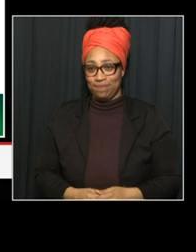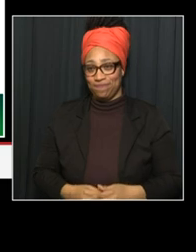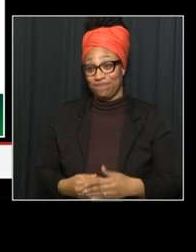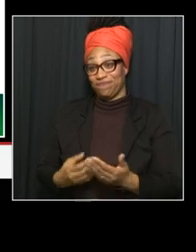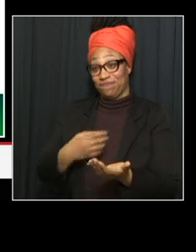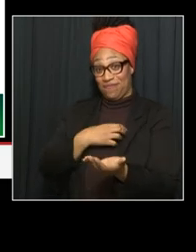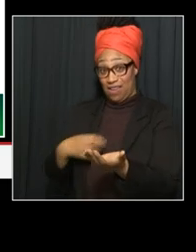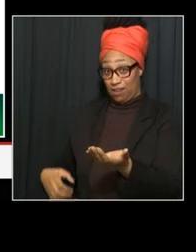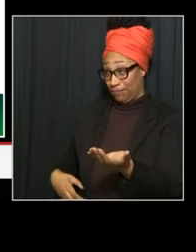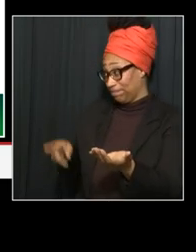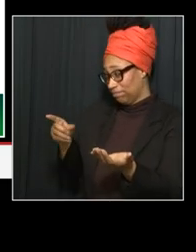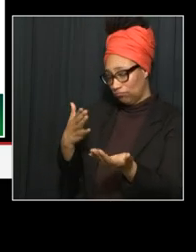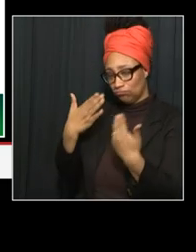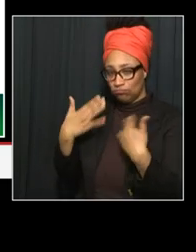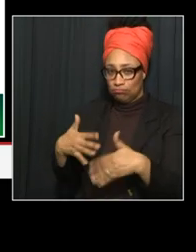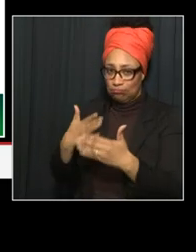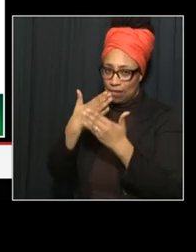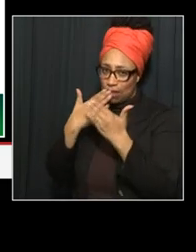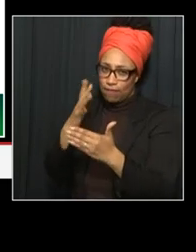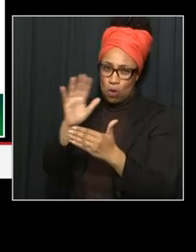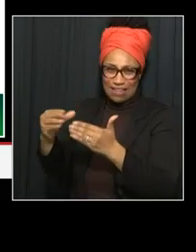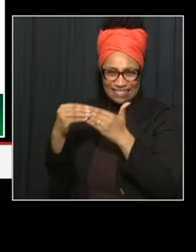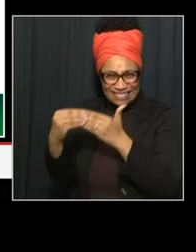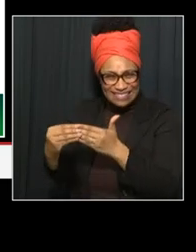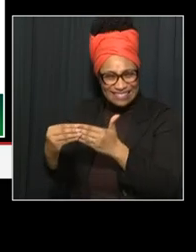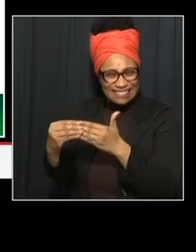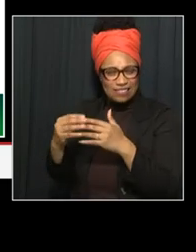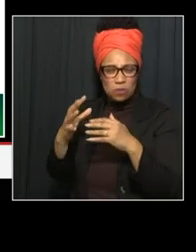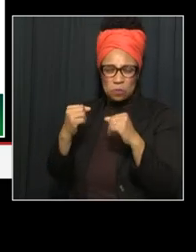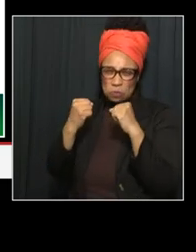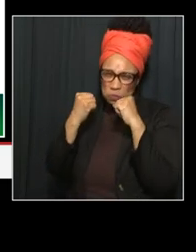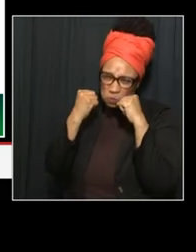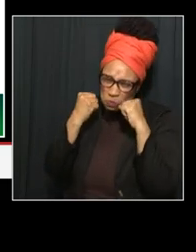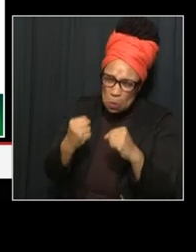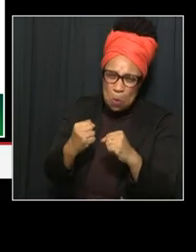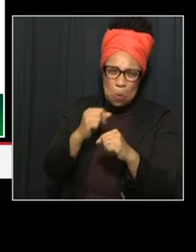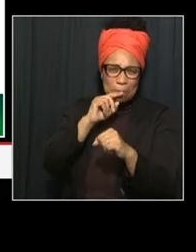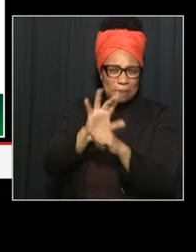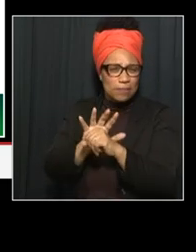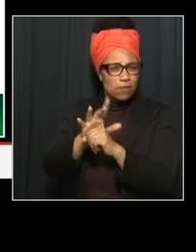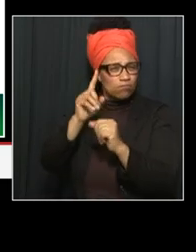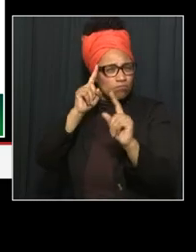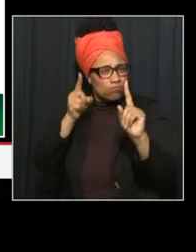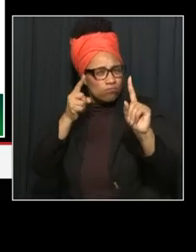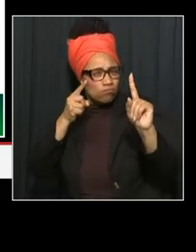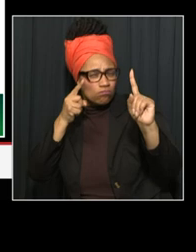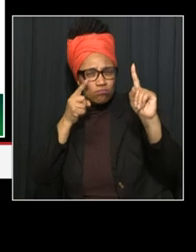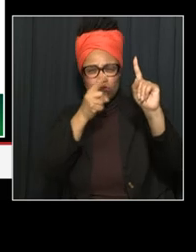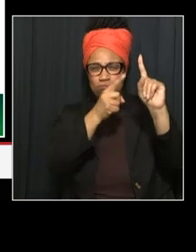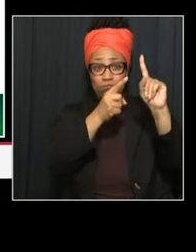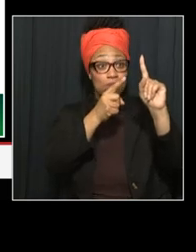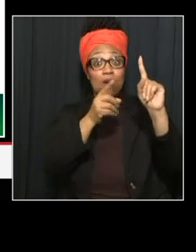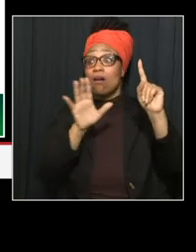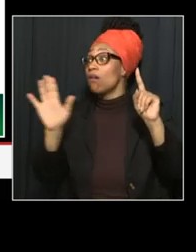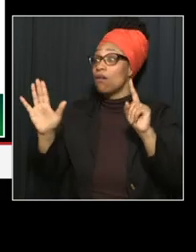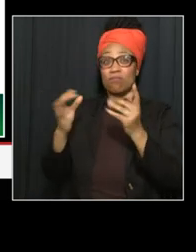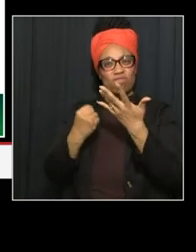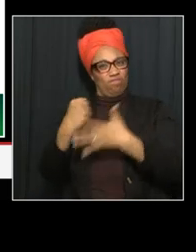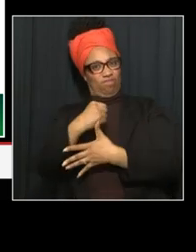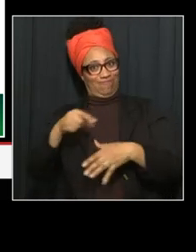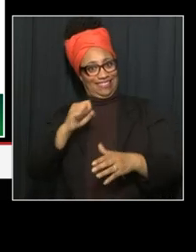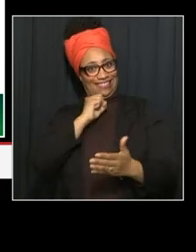continued leadership and her strong commitment to prioritizing seniors. We know